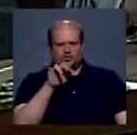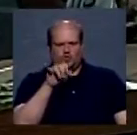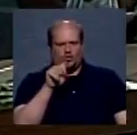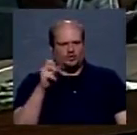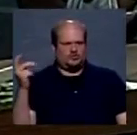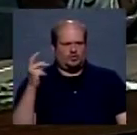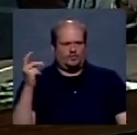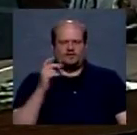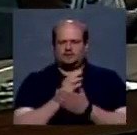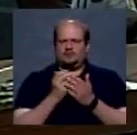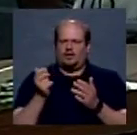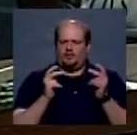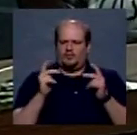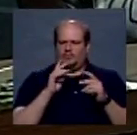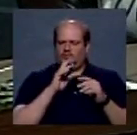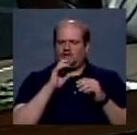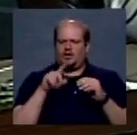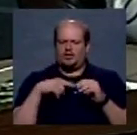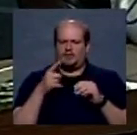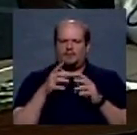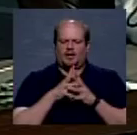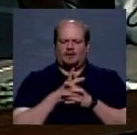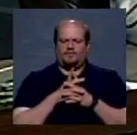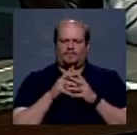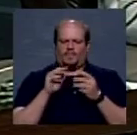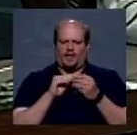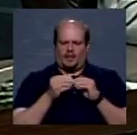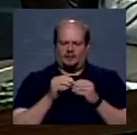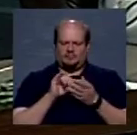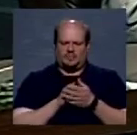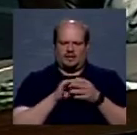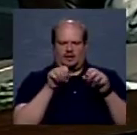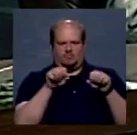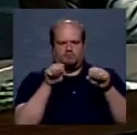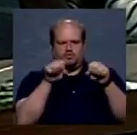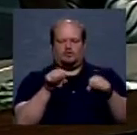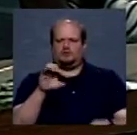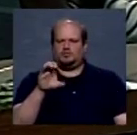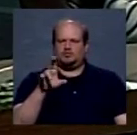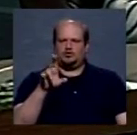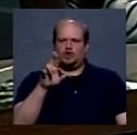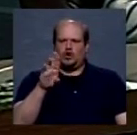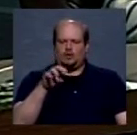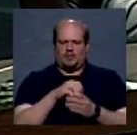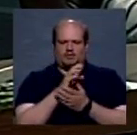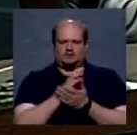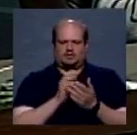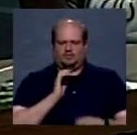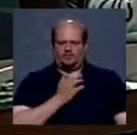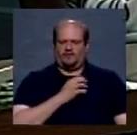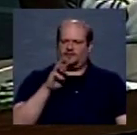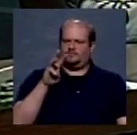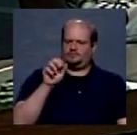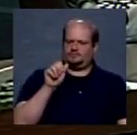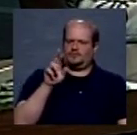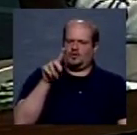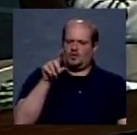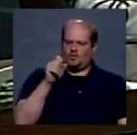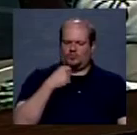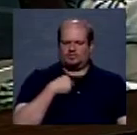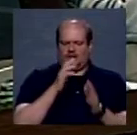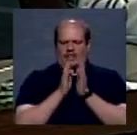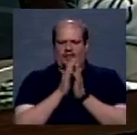some others have been talking about items that are pulled to the curb in some of our wards, and I asked